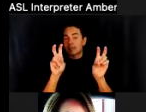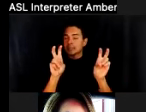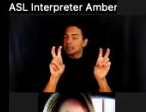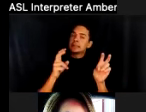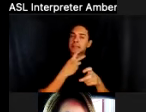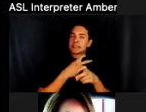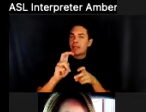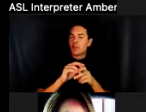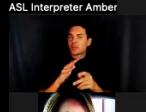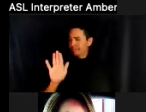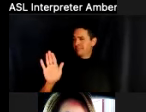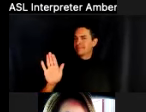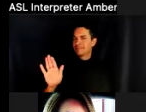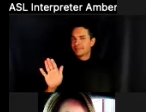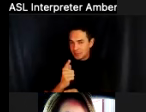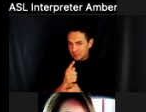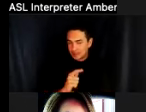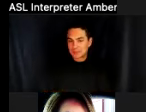thinking about is, you know, I've heard